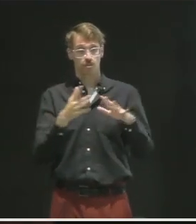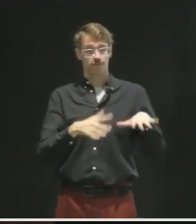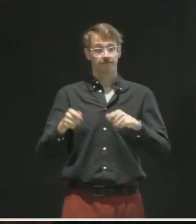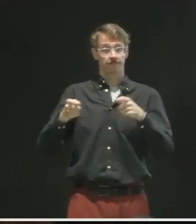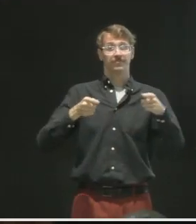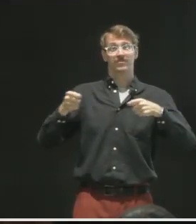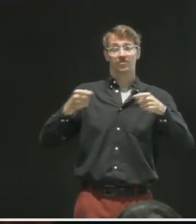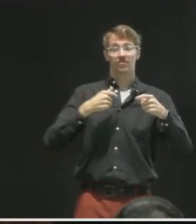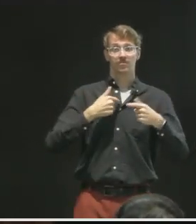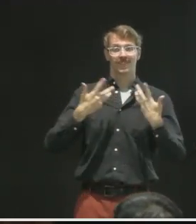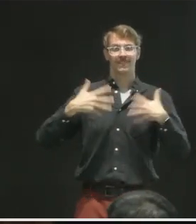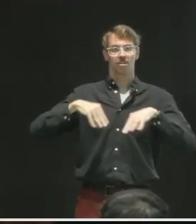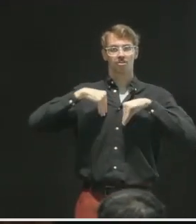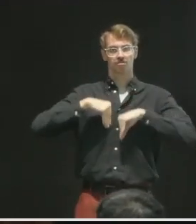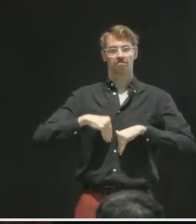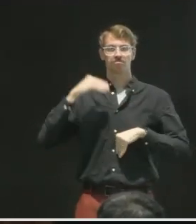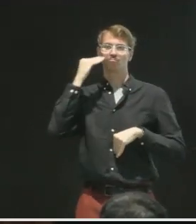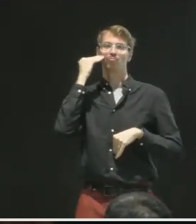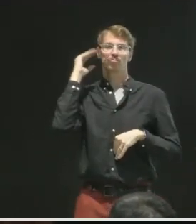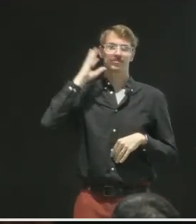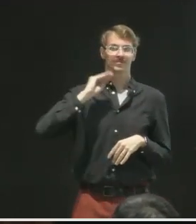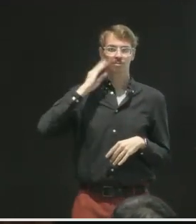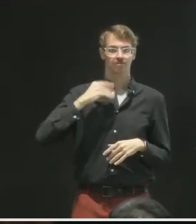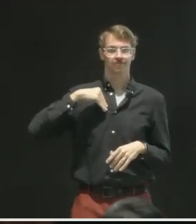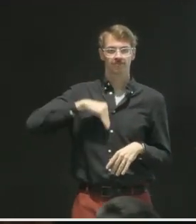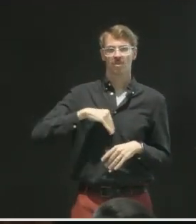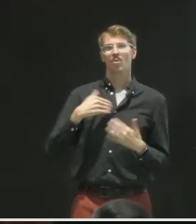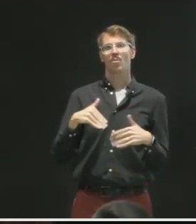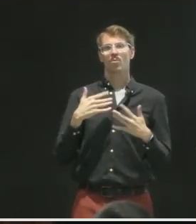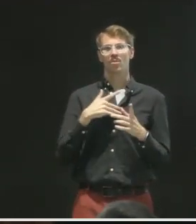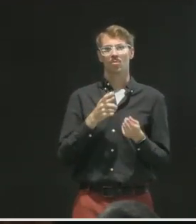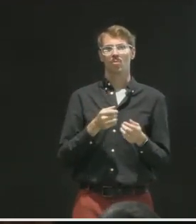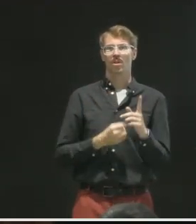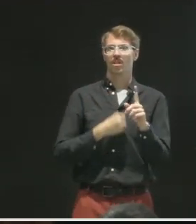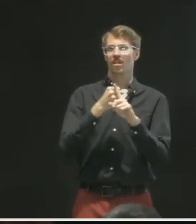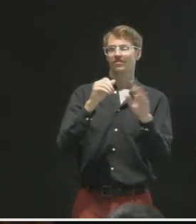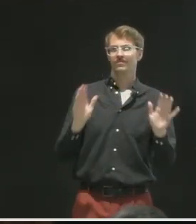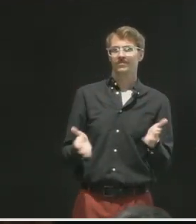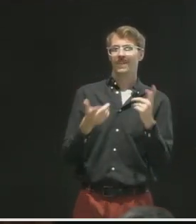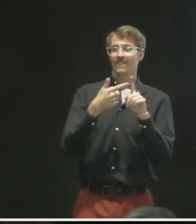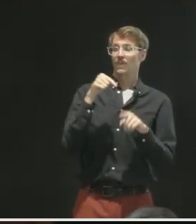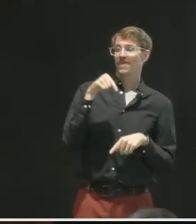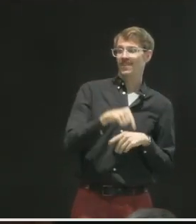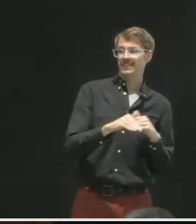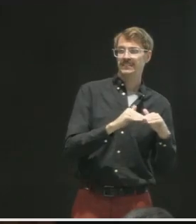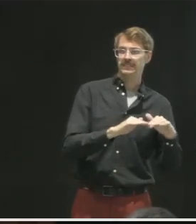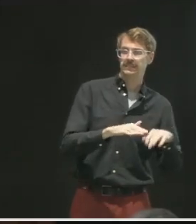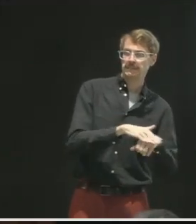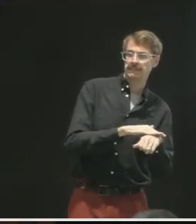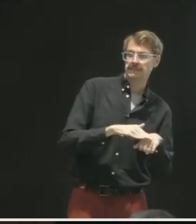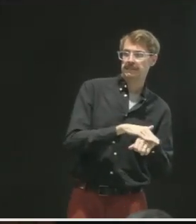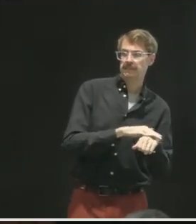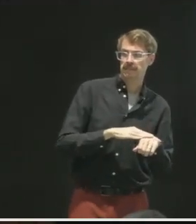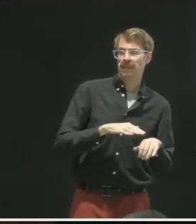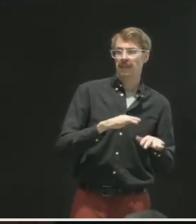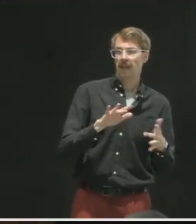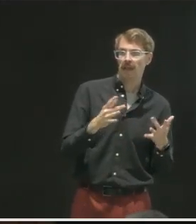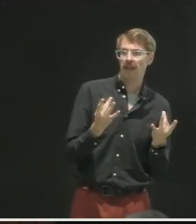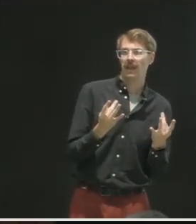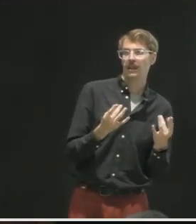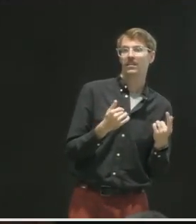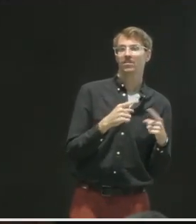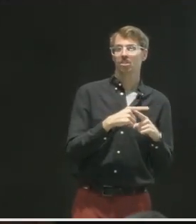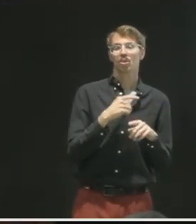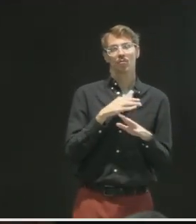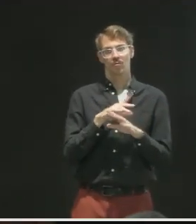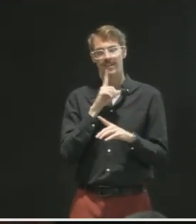persons who have had the actual experience sort of takes it from that academic discussion now into being able to better